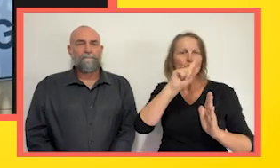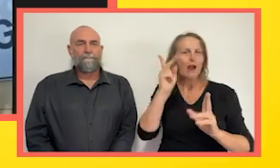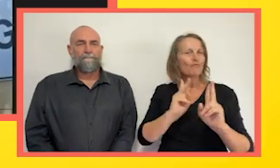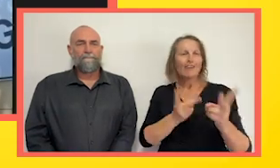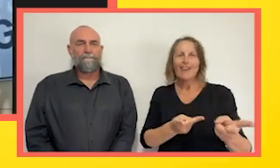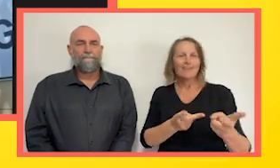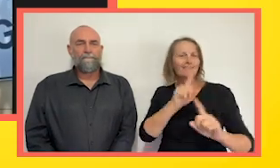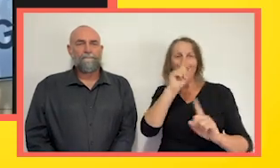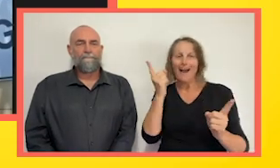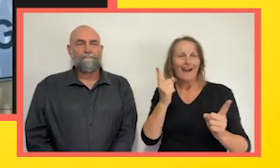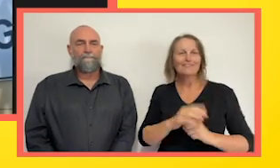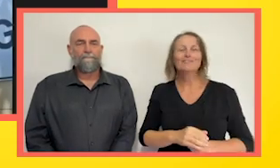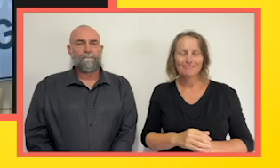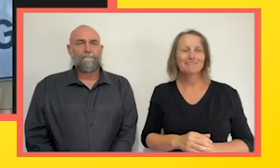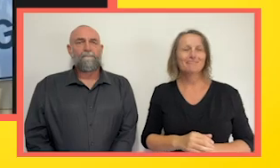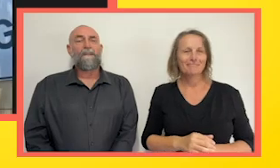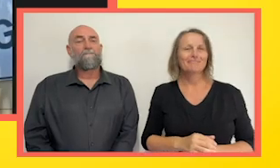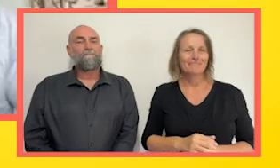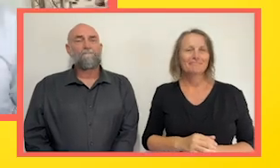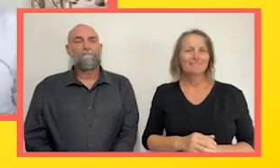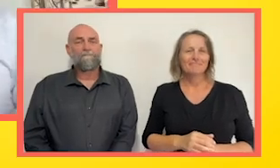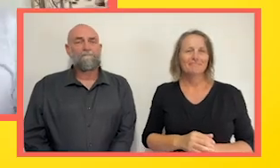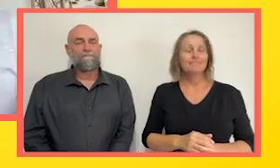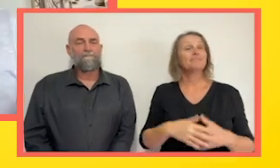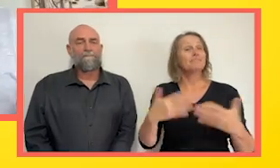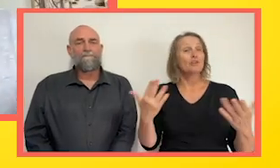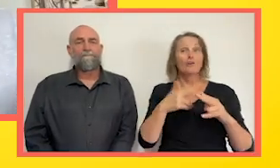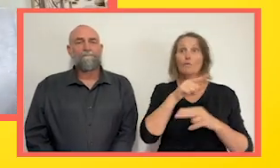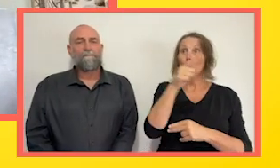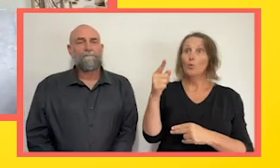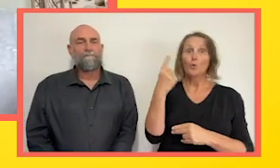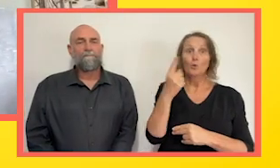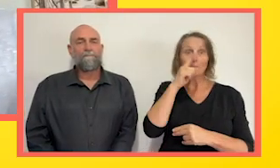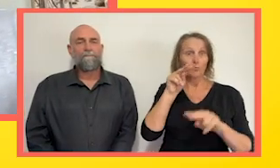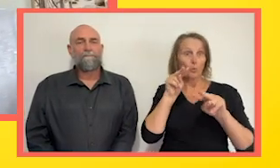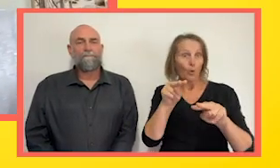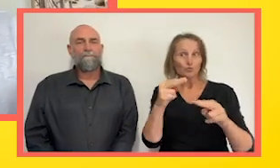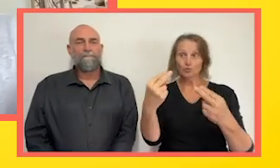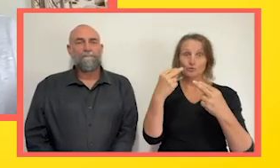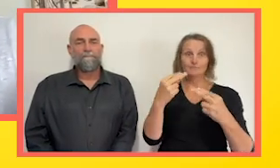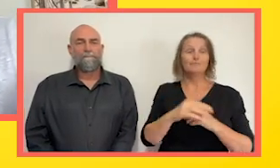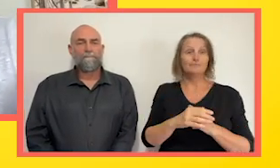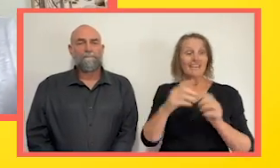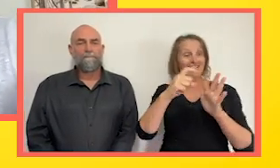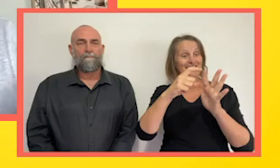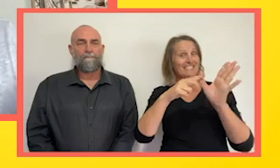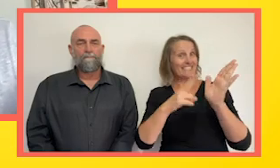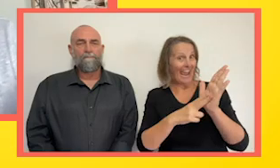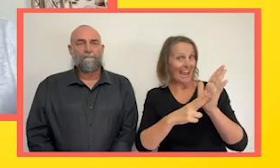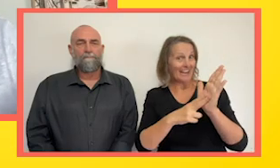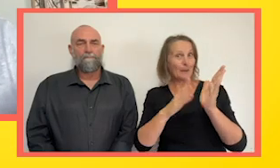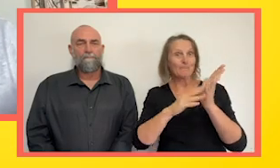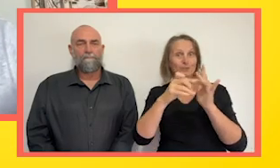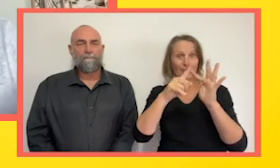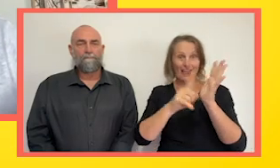with that mentality. So yeah. Now, to the viewers at home, they might not know that Dan and his beautiful